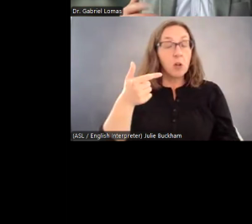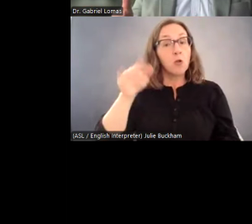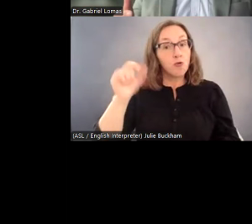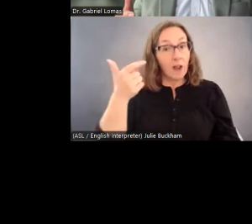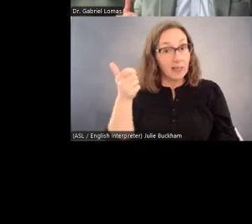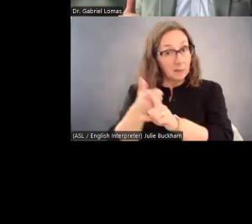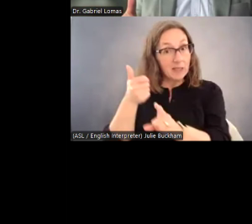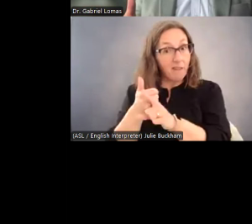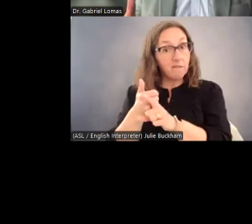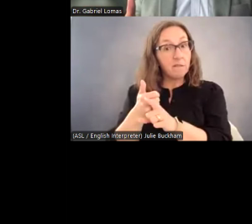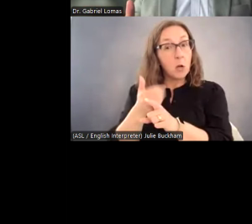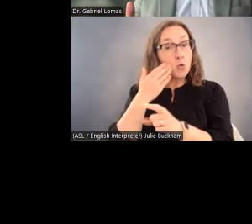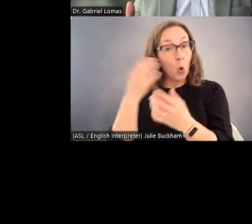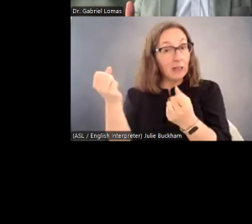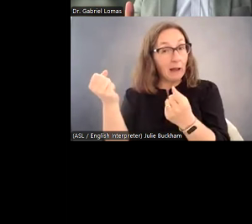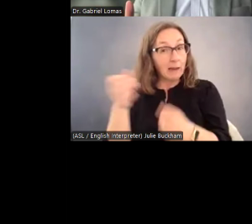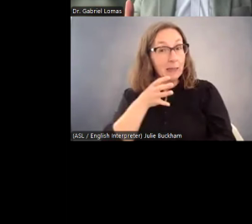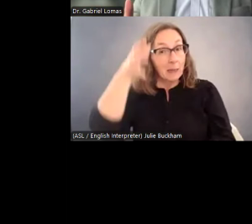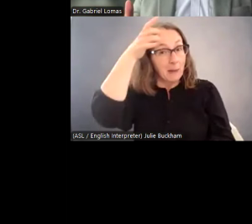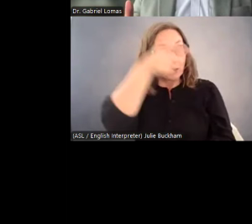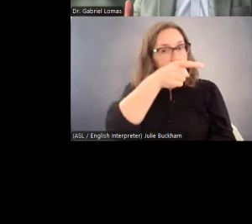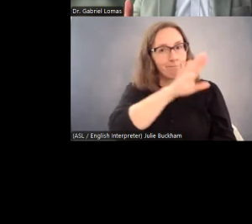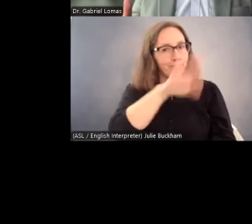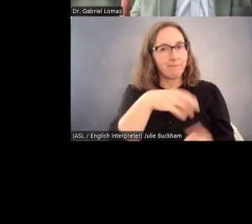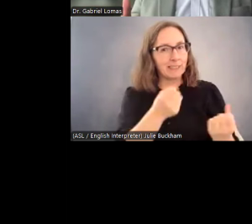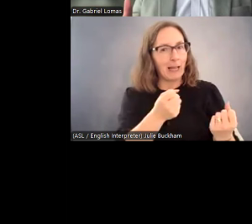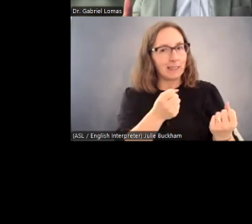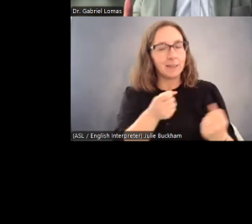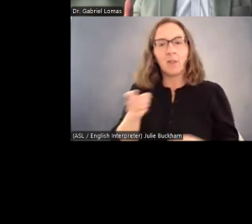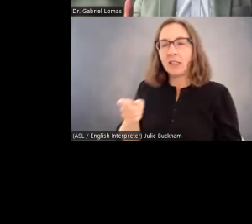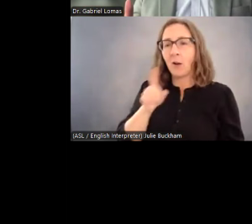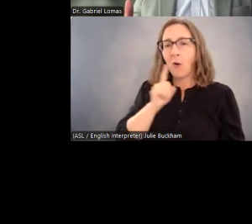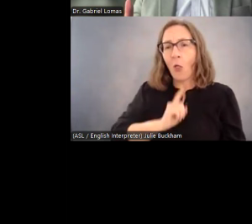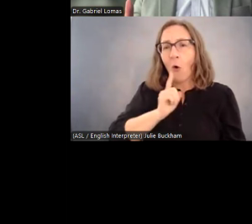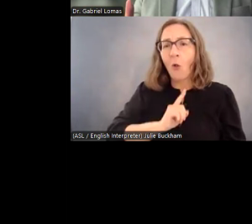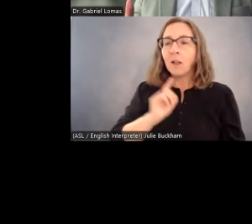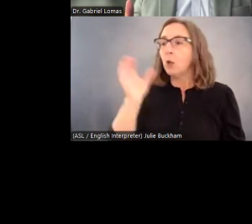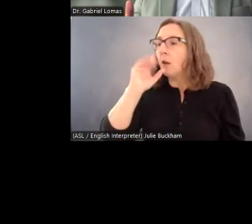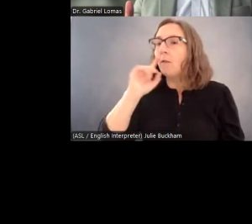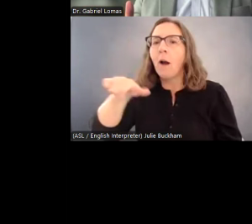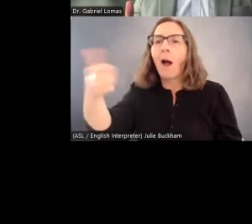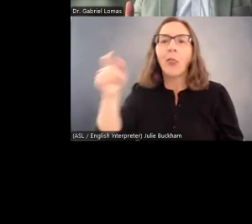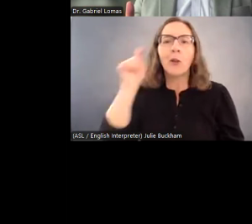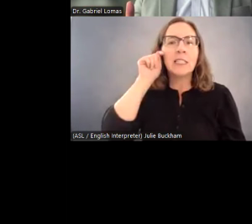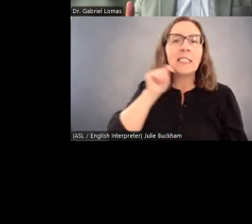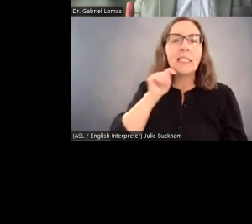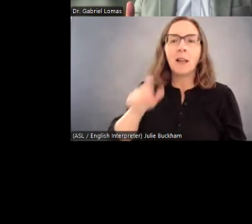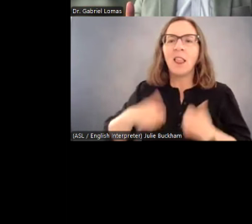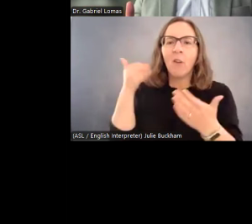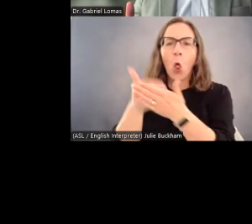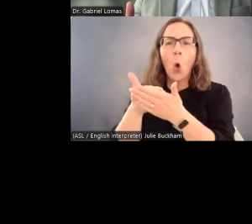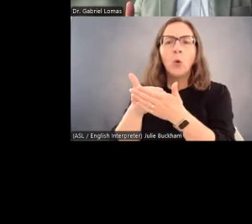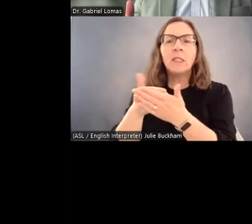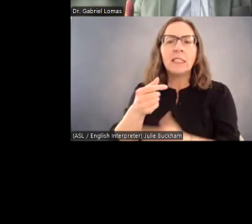really lonely and he spends a lot of time on his computer. He's eager to find other gay teens who live in the area, and he finds a boy who's 14 and